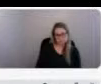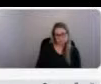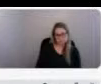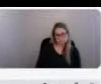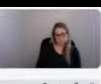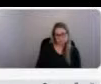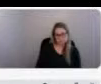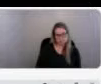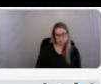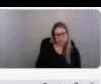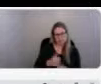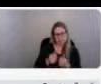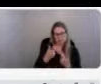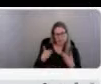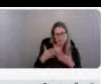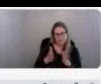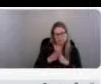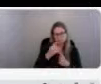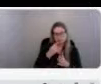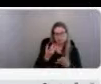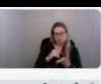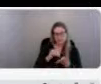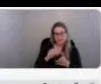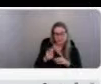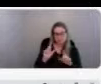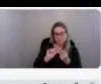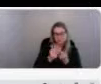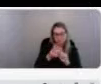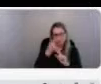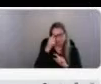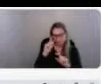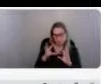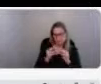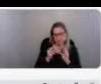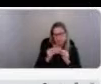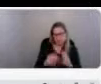sorry everyone i asked her to repeat herself so i can translate from the beginning